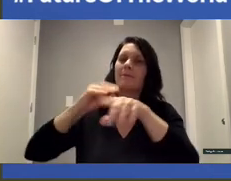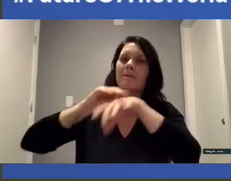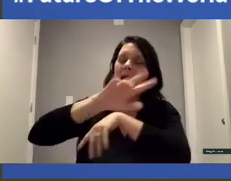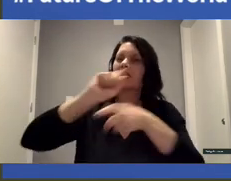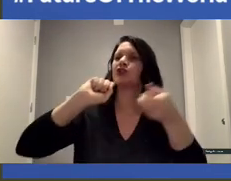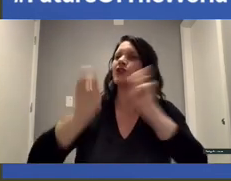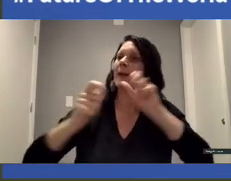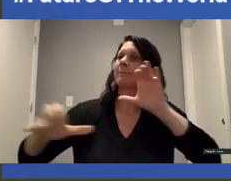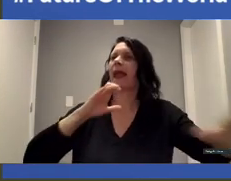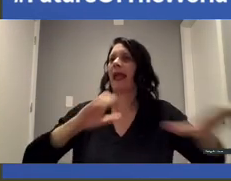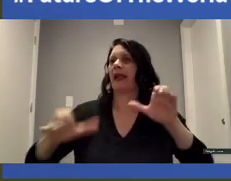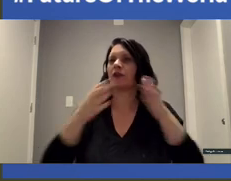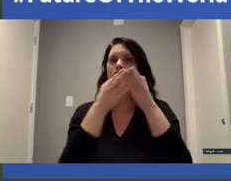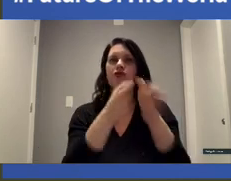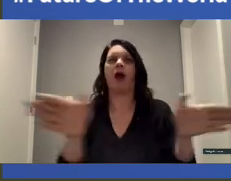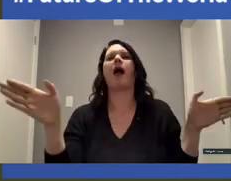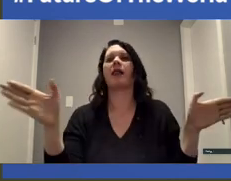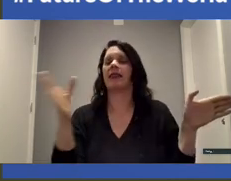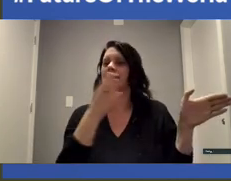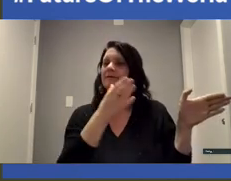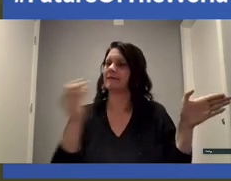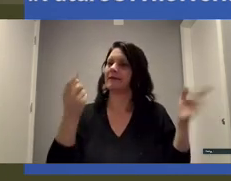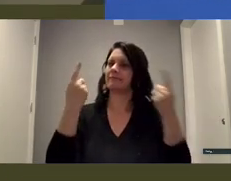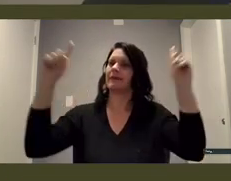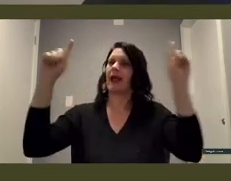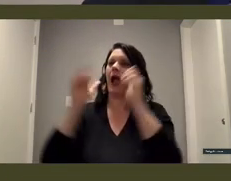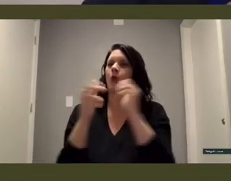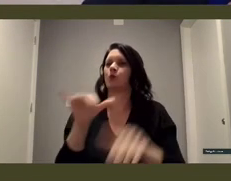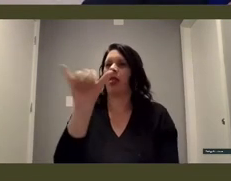this, and who should do it?